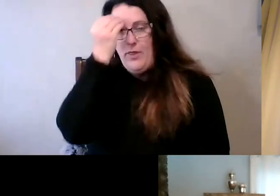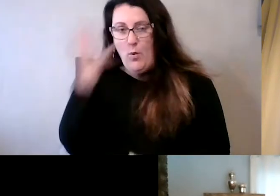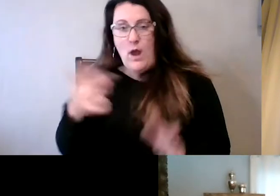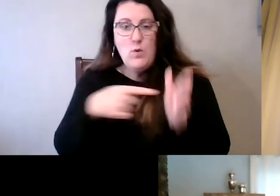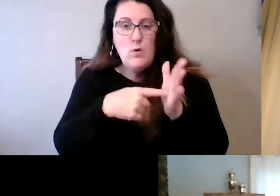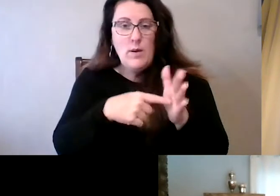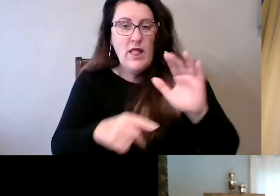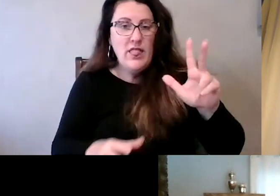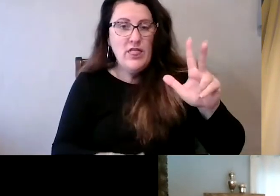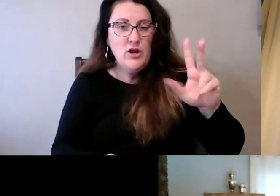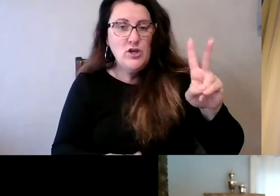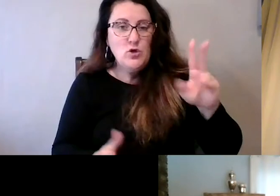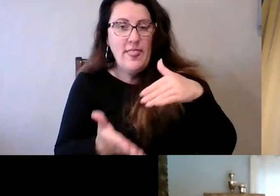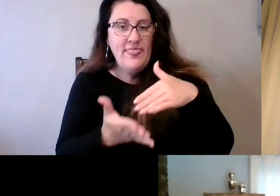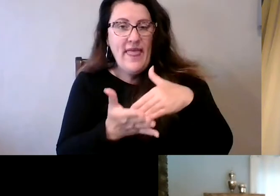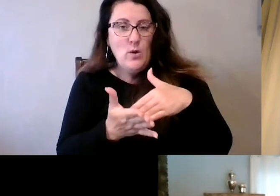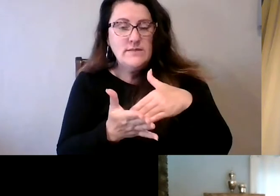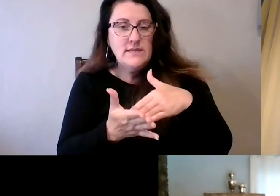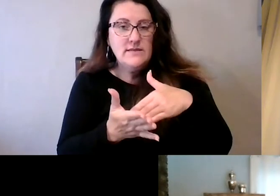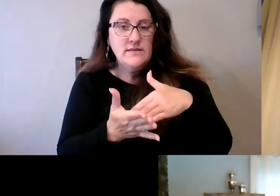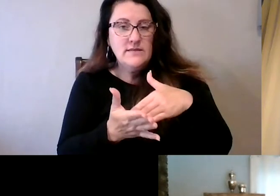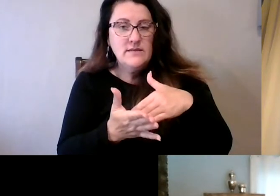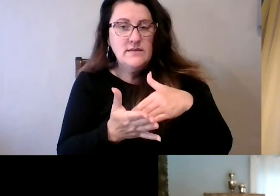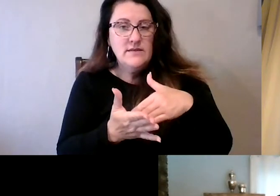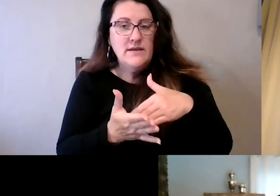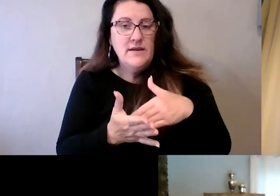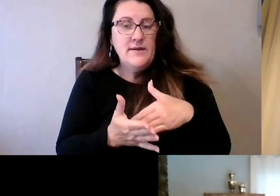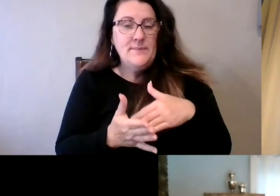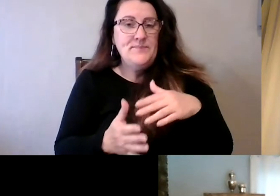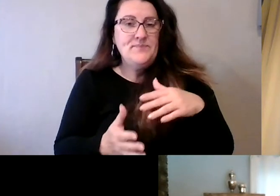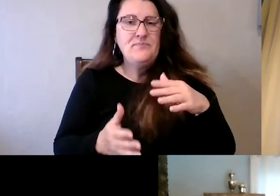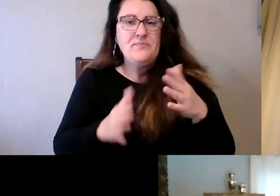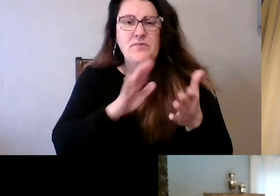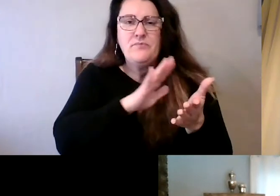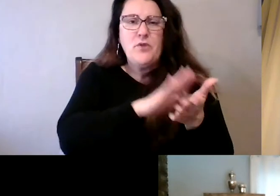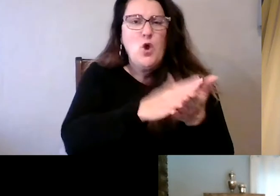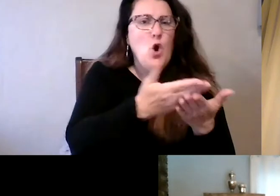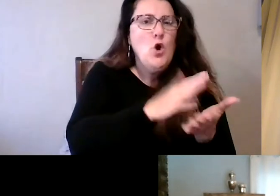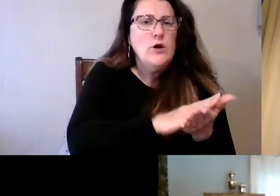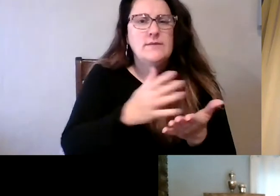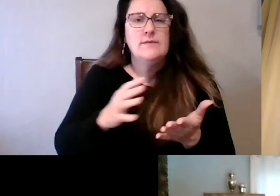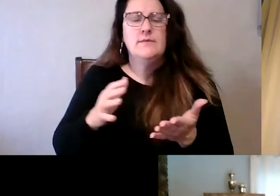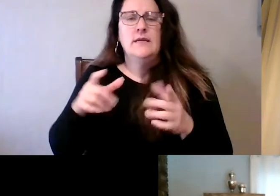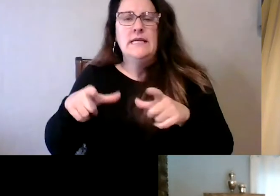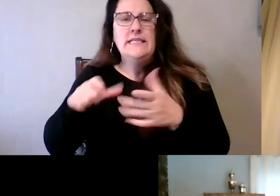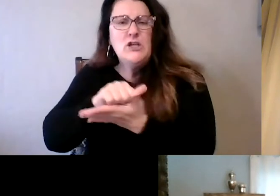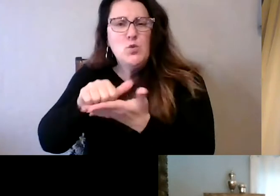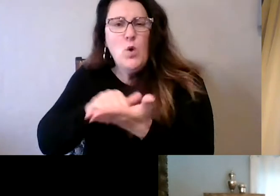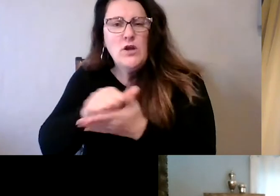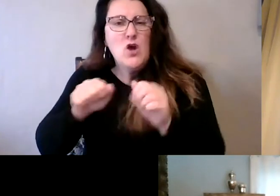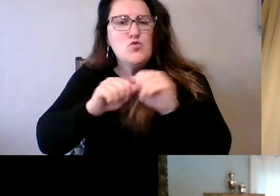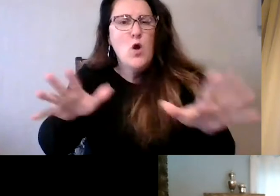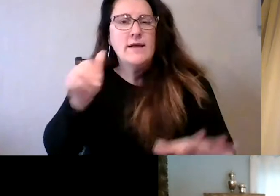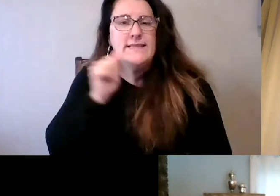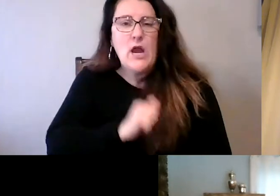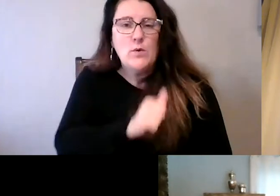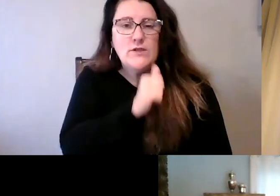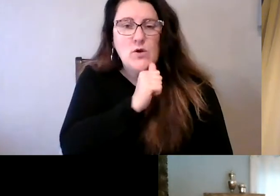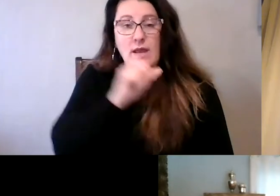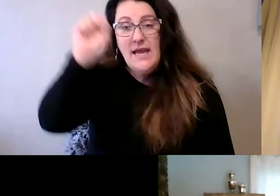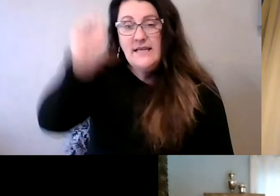represent 32,000, you know, cooks, room attendants, dishwashers across Arizona and most of